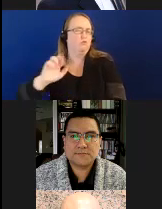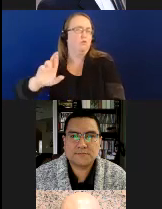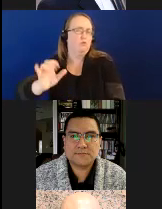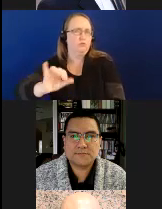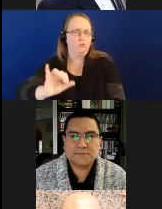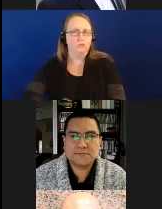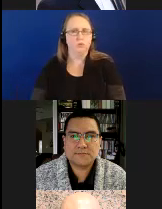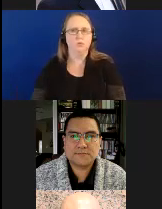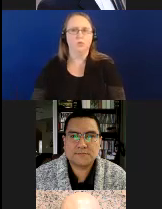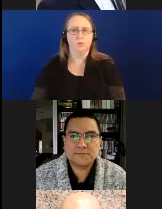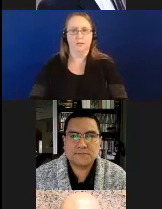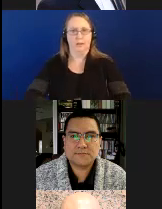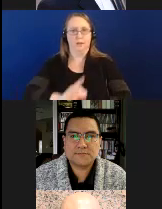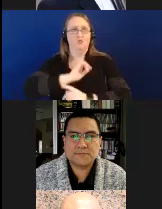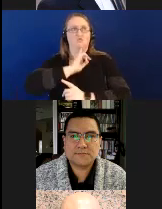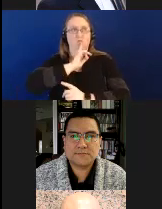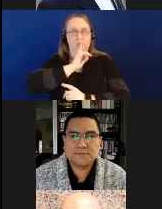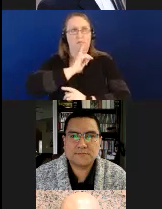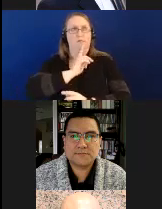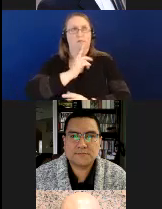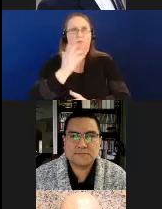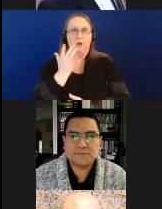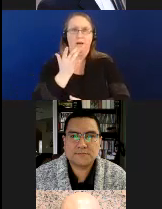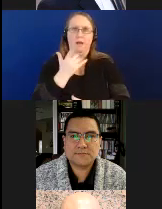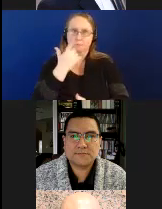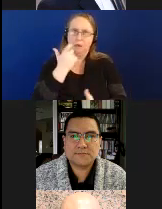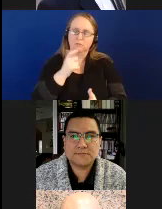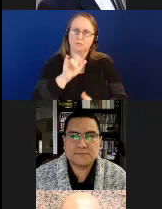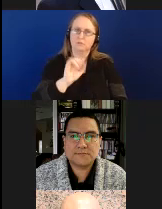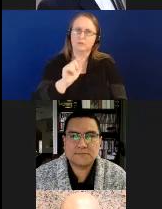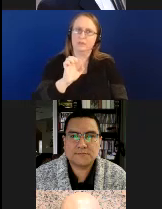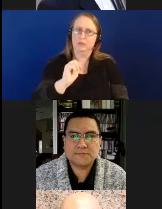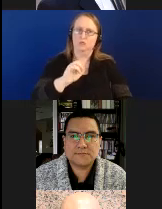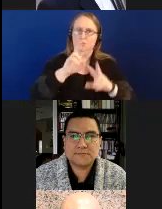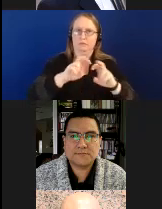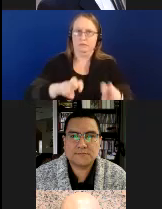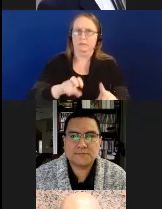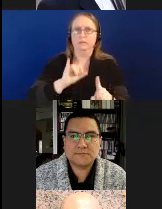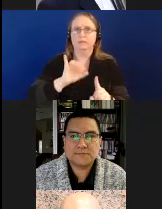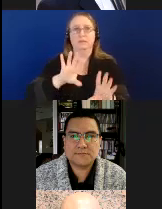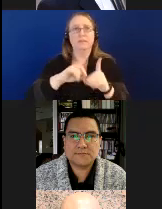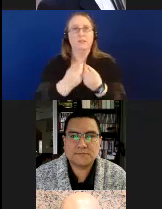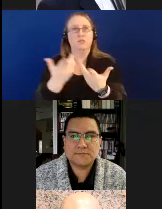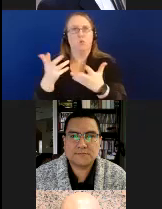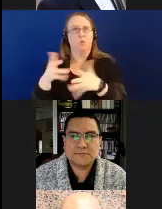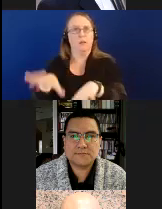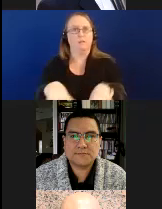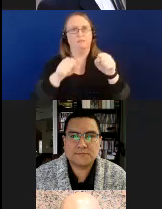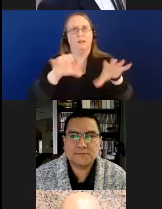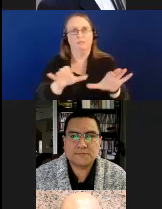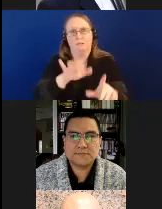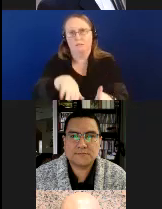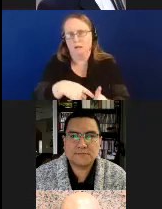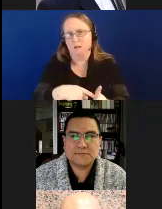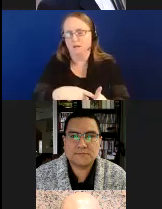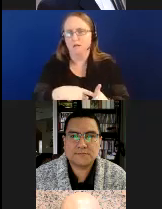a real, authentic way, because these are interim assessments that, if your district has already adopted these, or